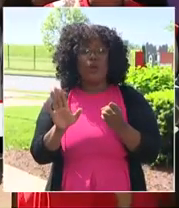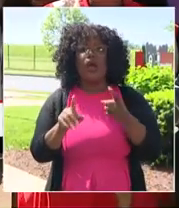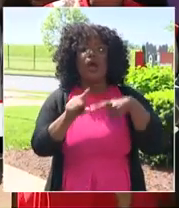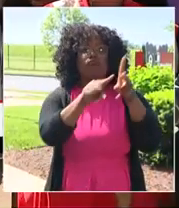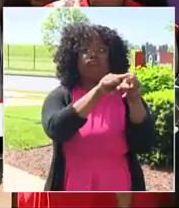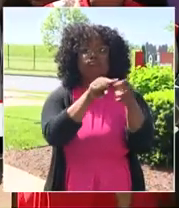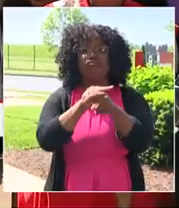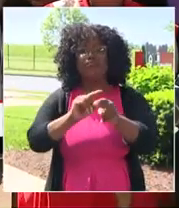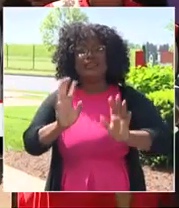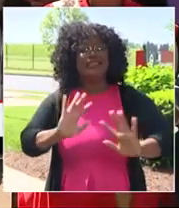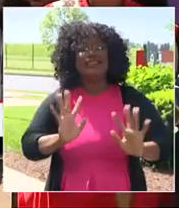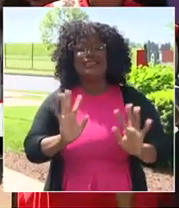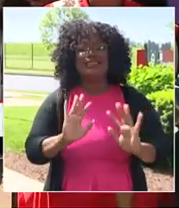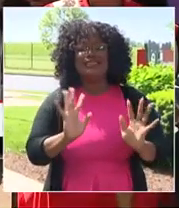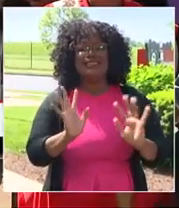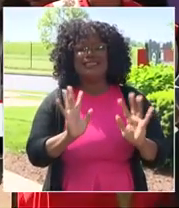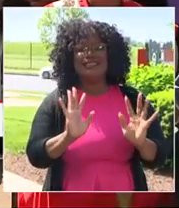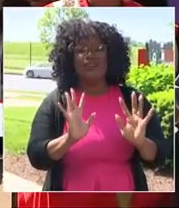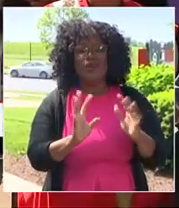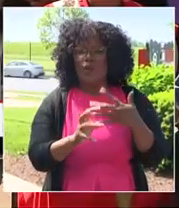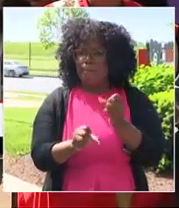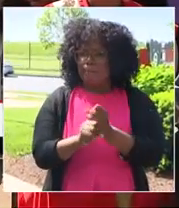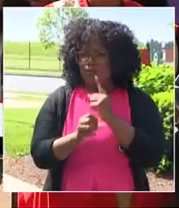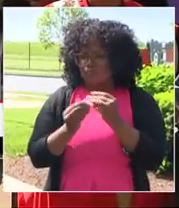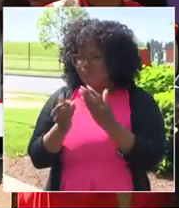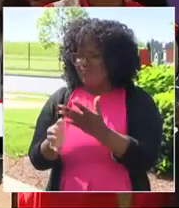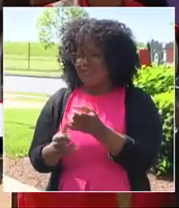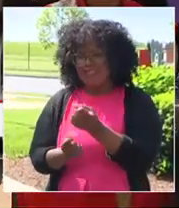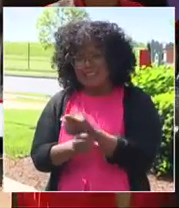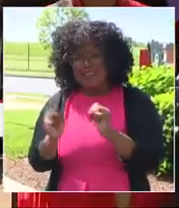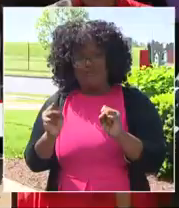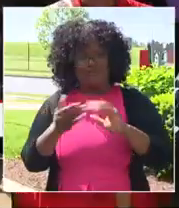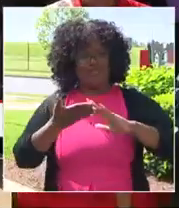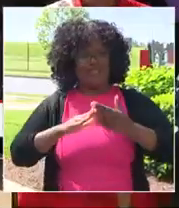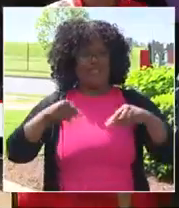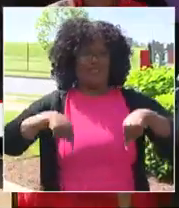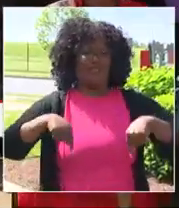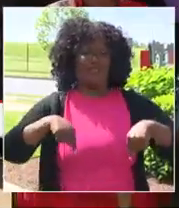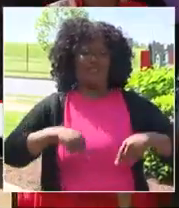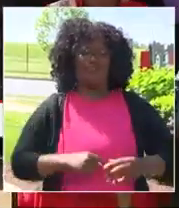help us support public safety in our city.